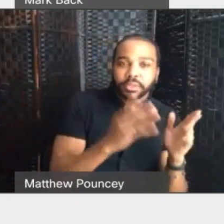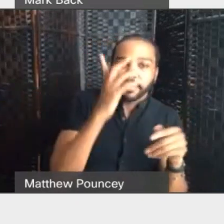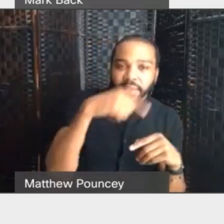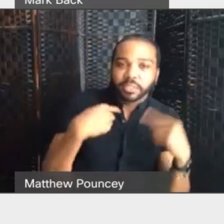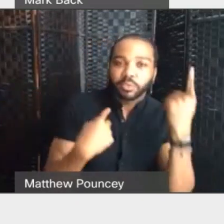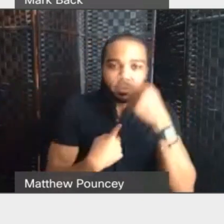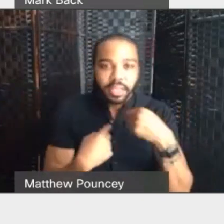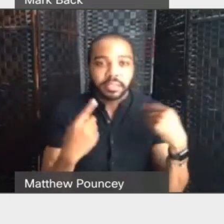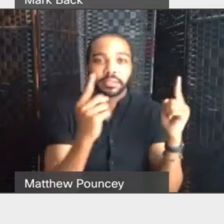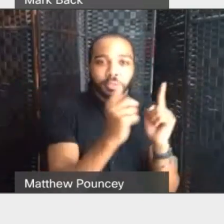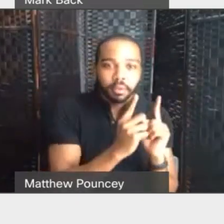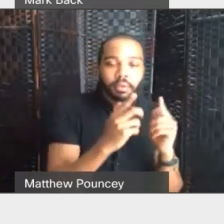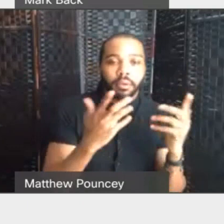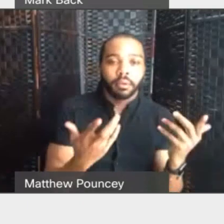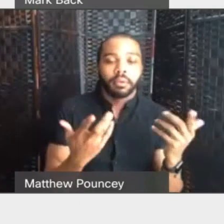face.